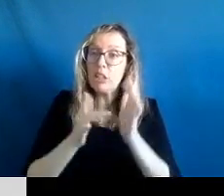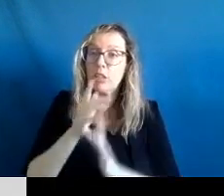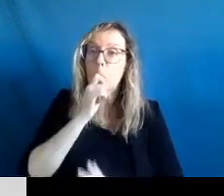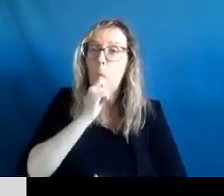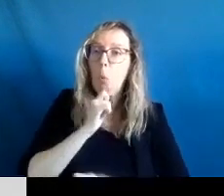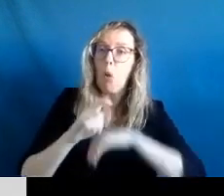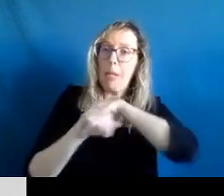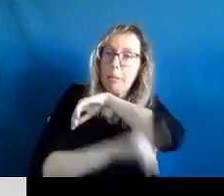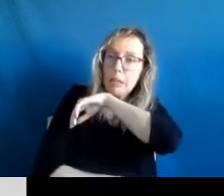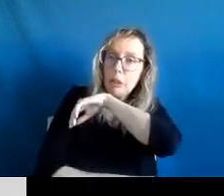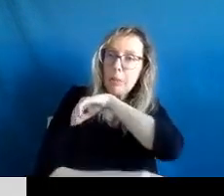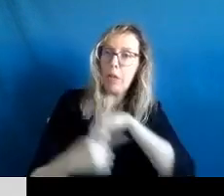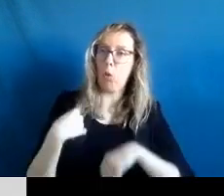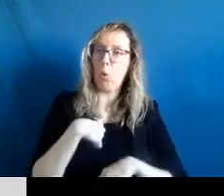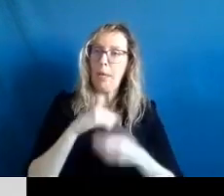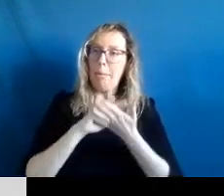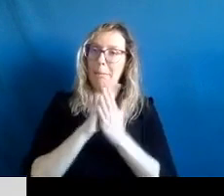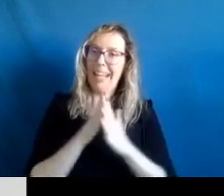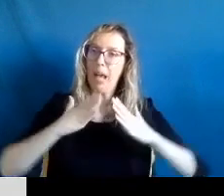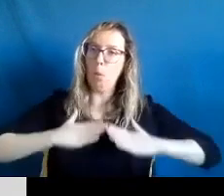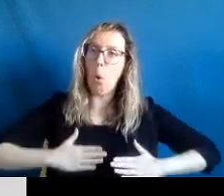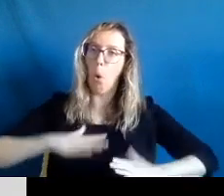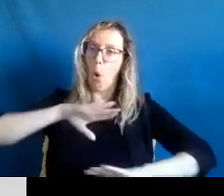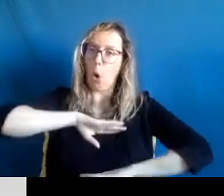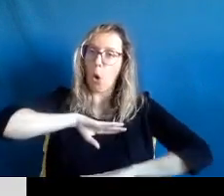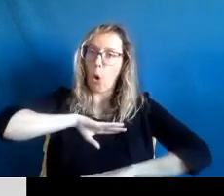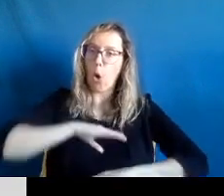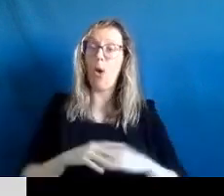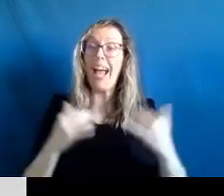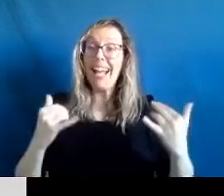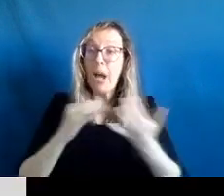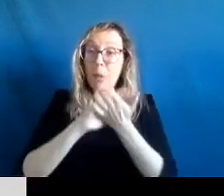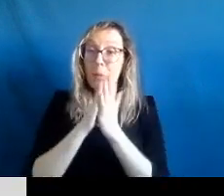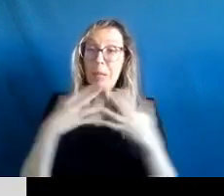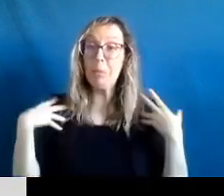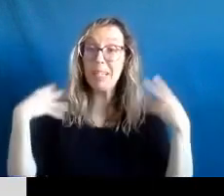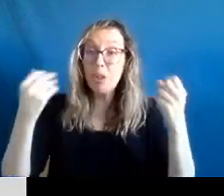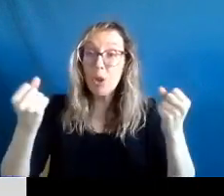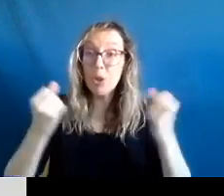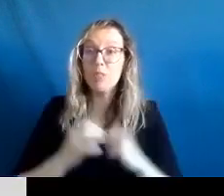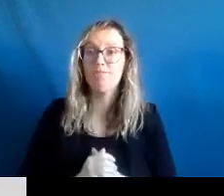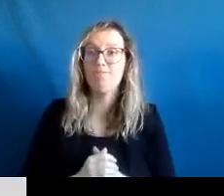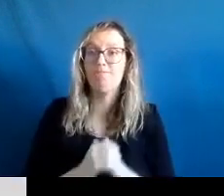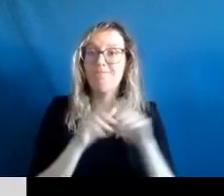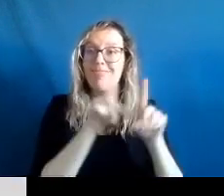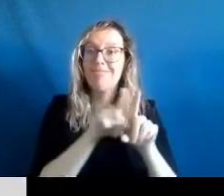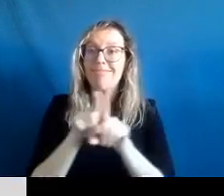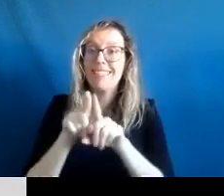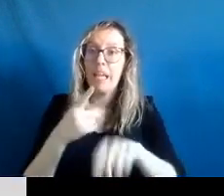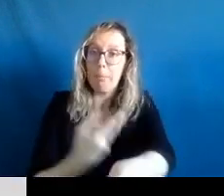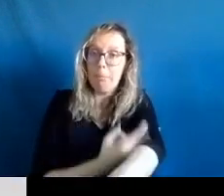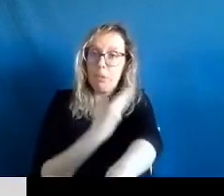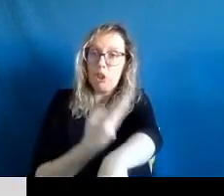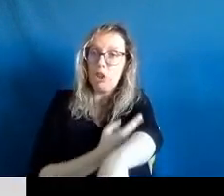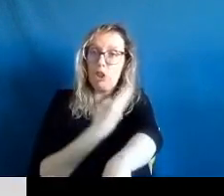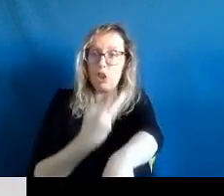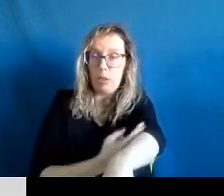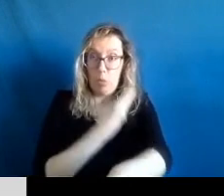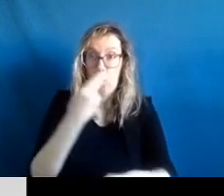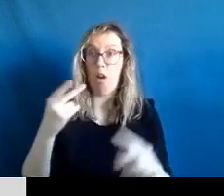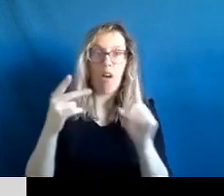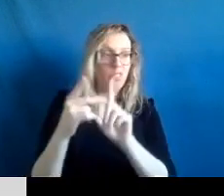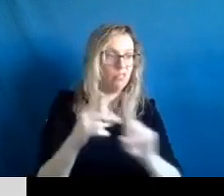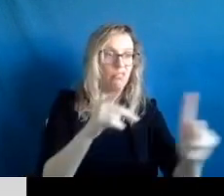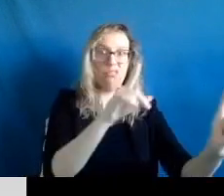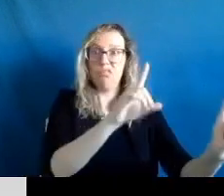whole. By his wounds we are healed. Like sheep, we had all wandered away, each going